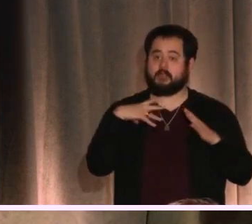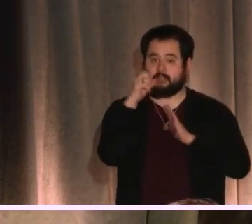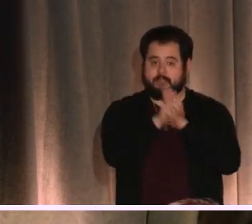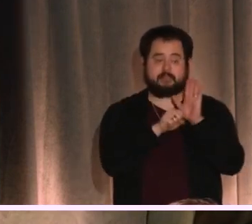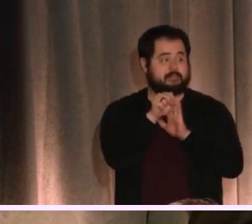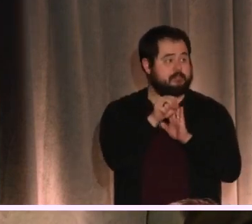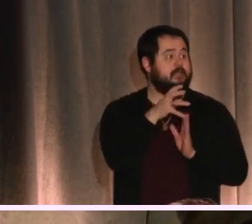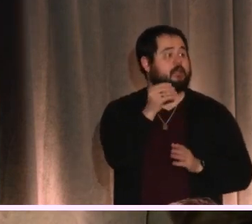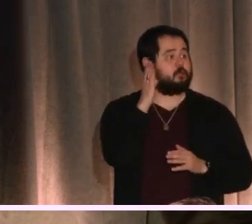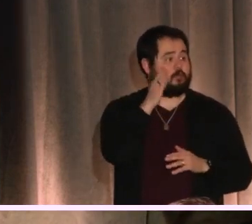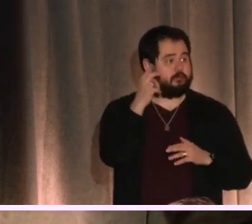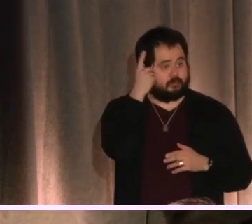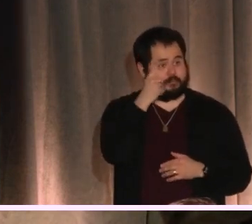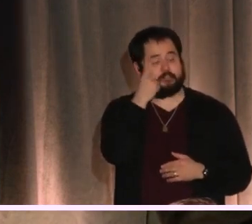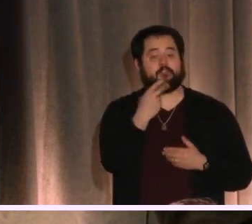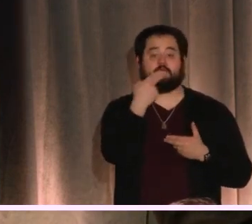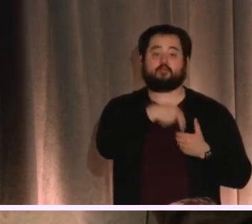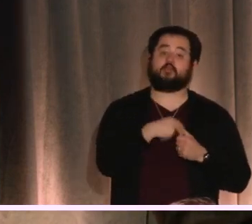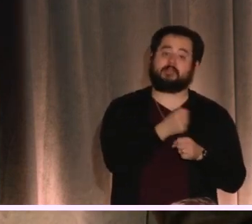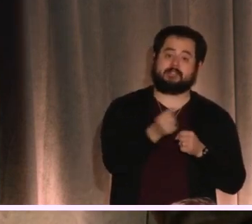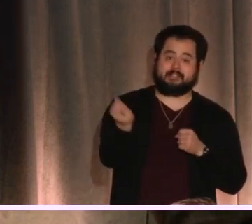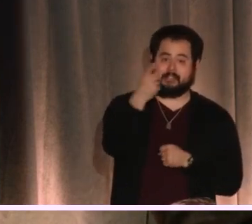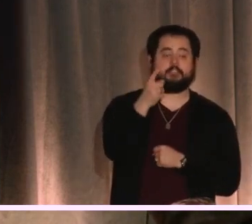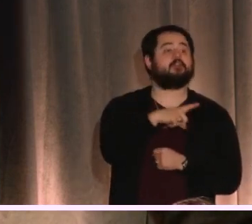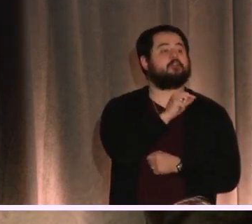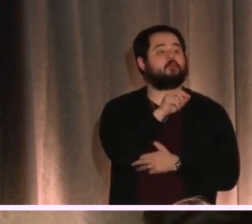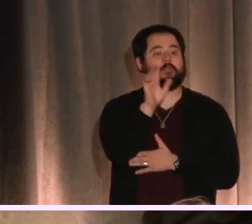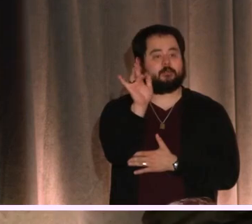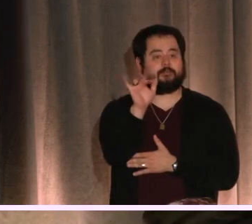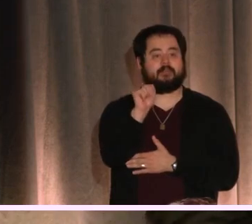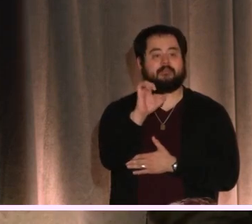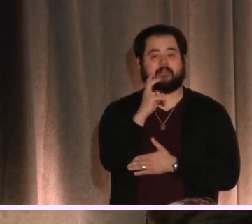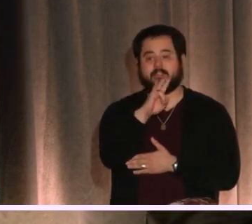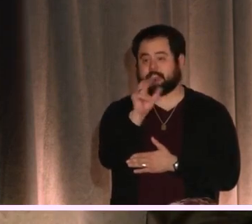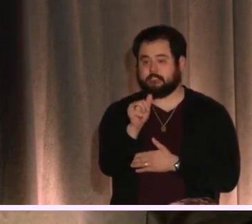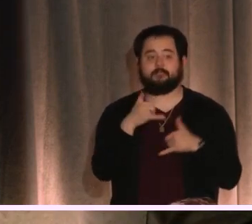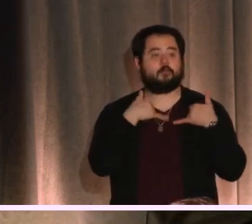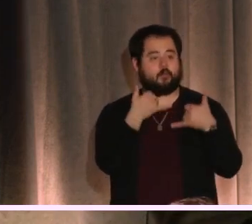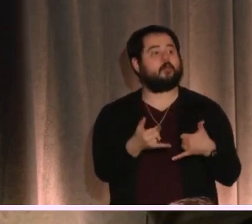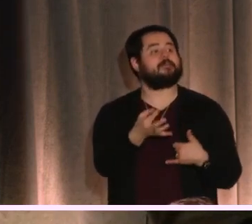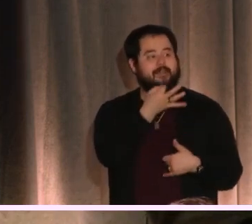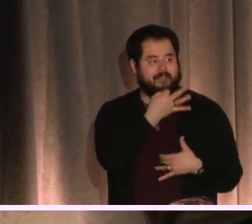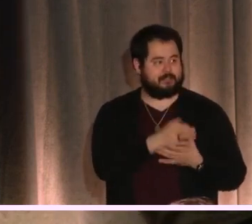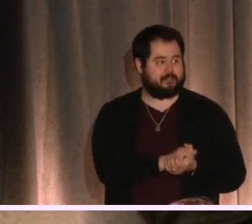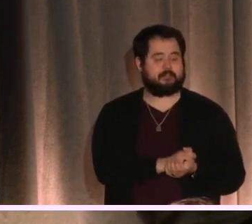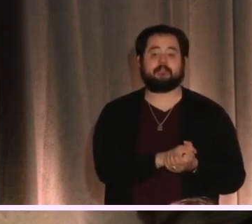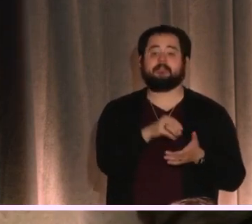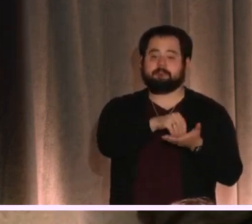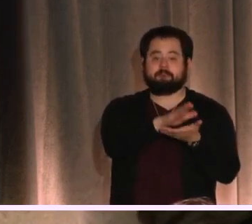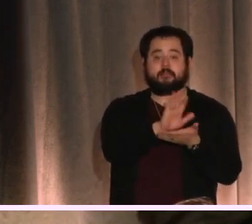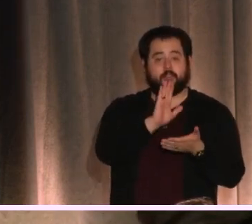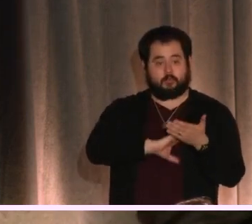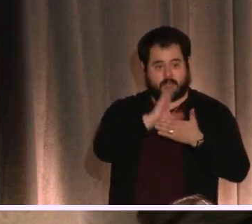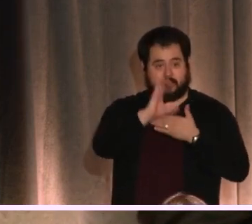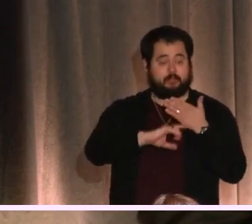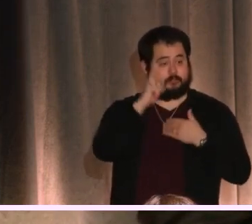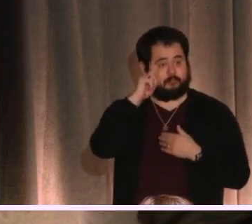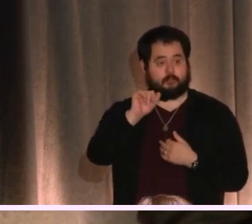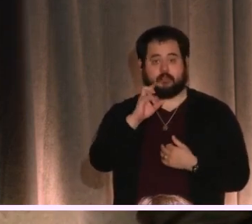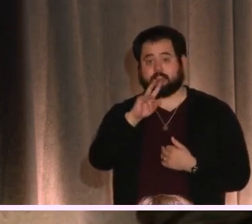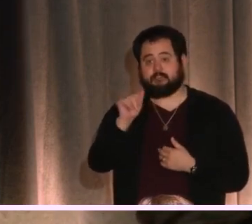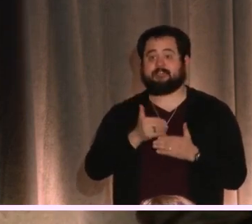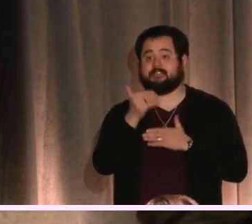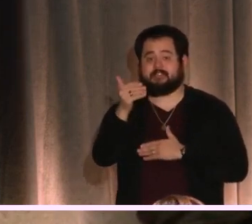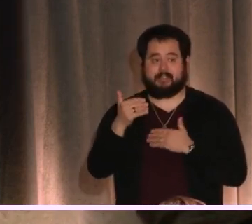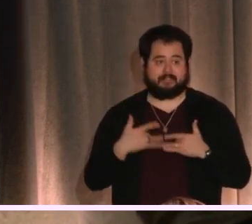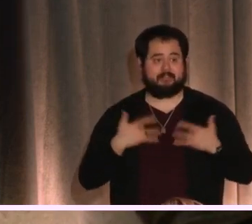that you'll consider joining us next year at the 2025 Achieva Awards of Excellence. Mark your calendars for Achieva's next event, the Pittsburgh